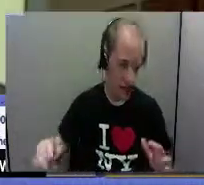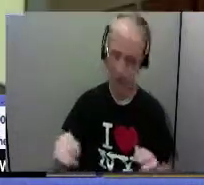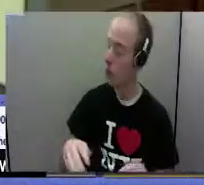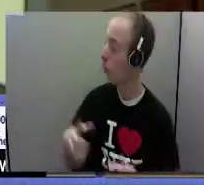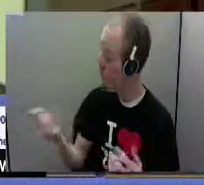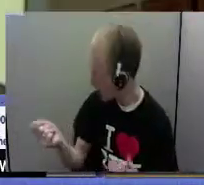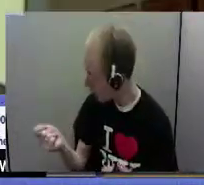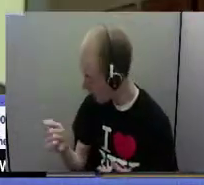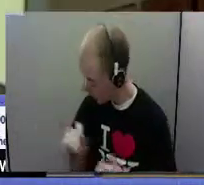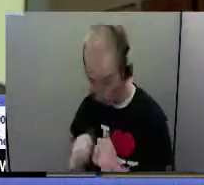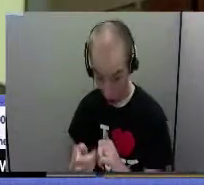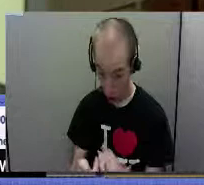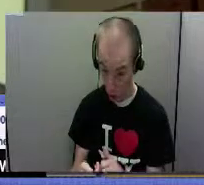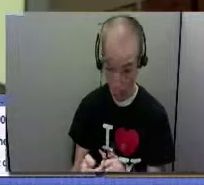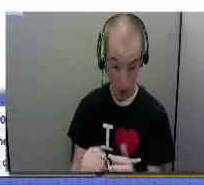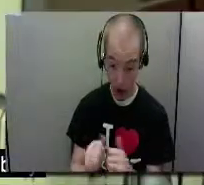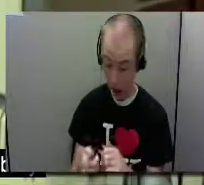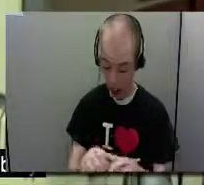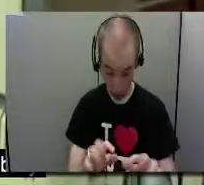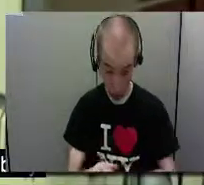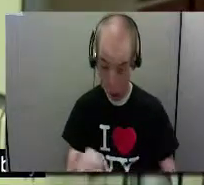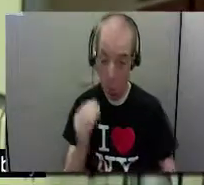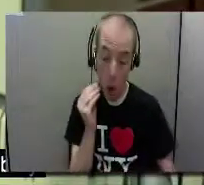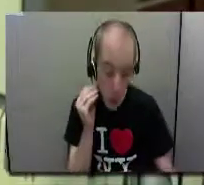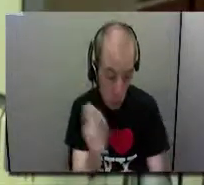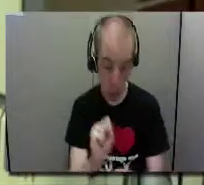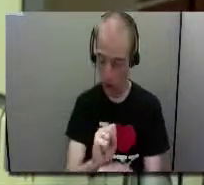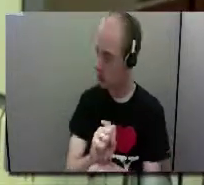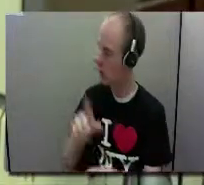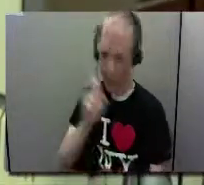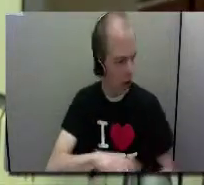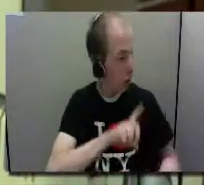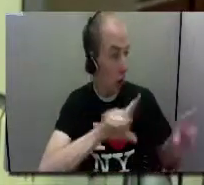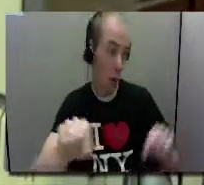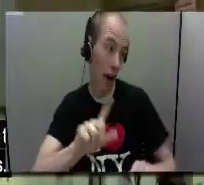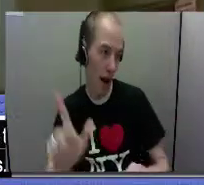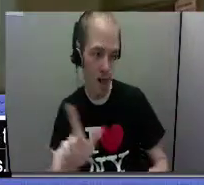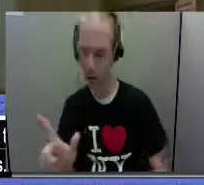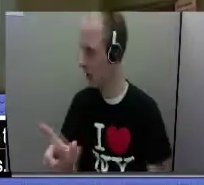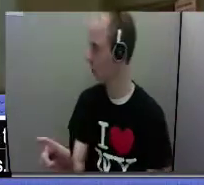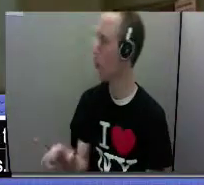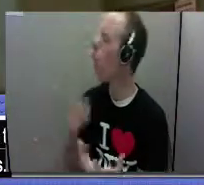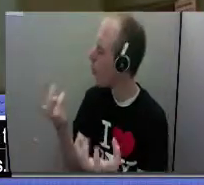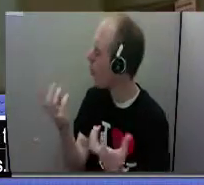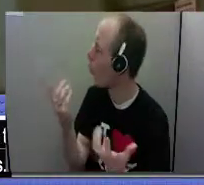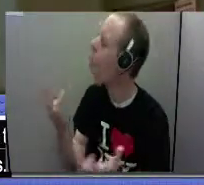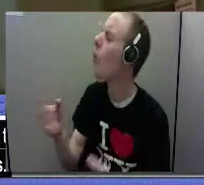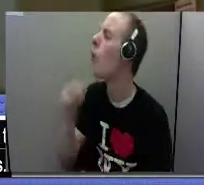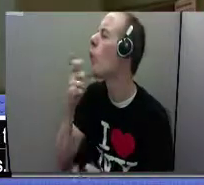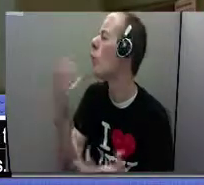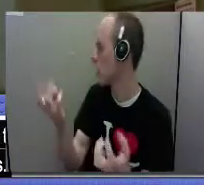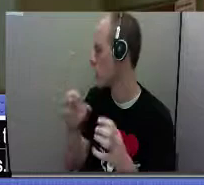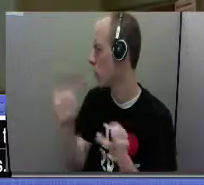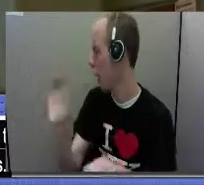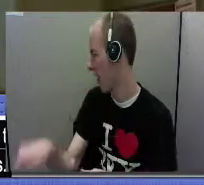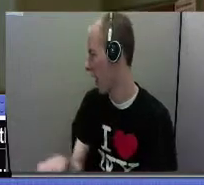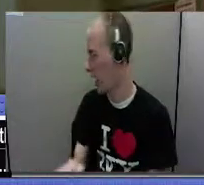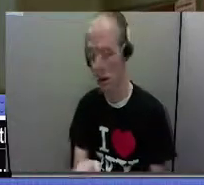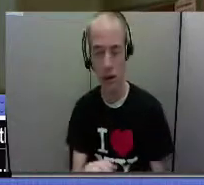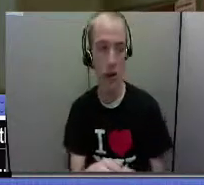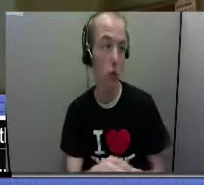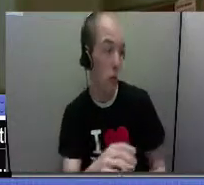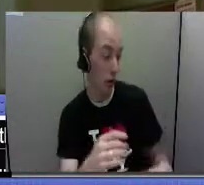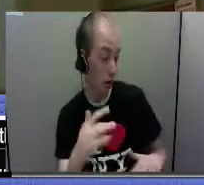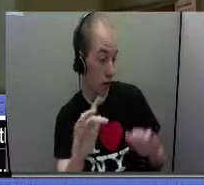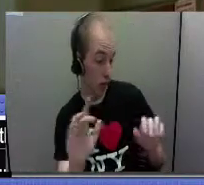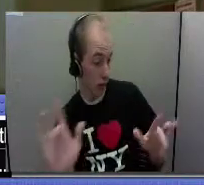What? How do you look up homework? You gotta go to the library. Who wants to do that? So computers back then could only do limited things.